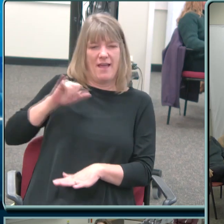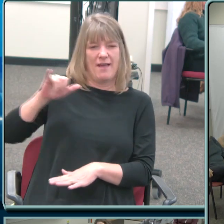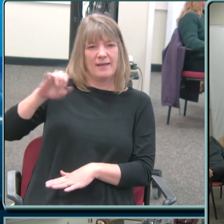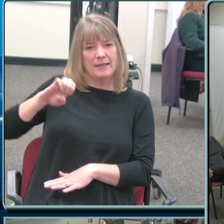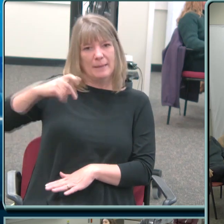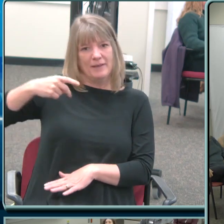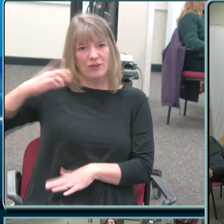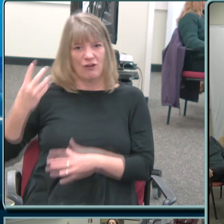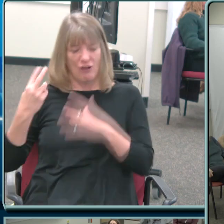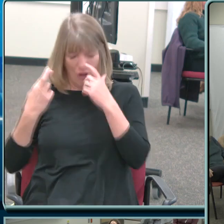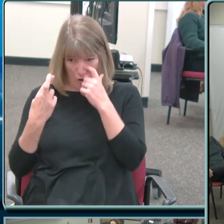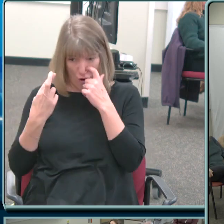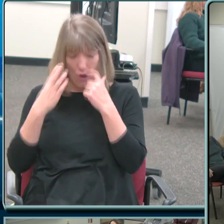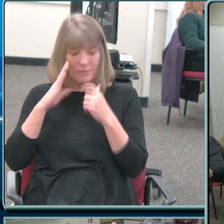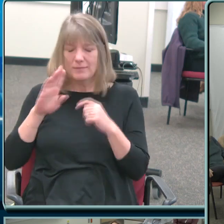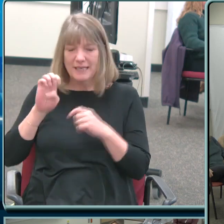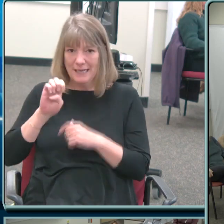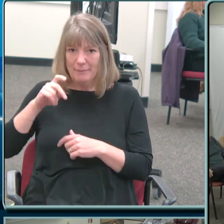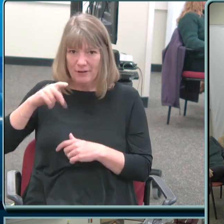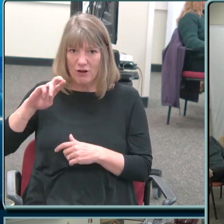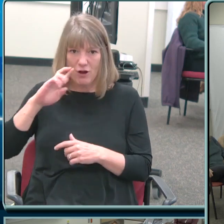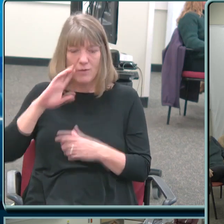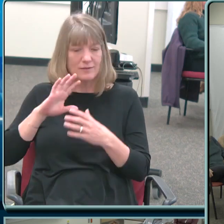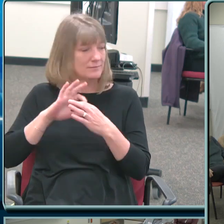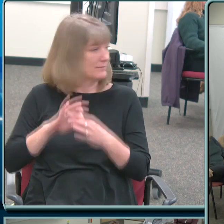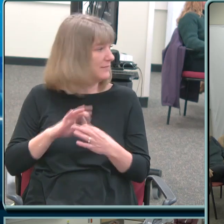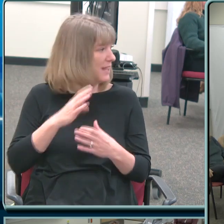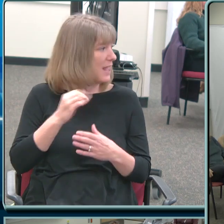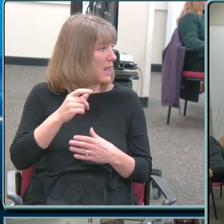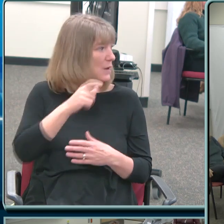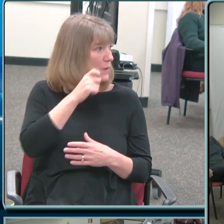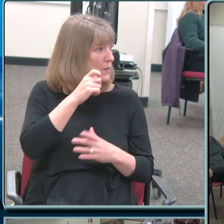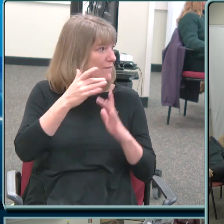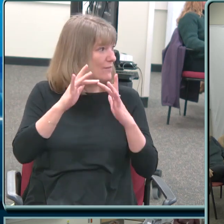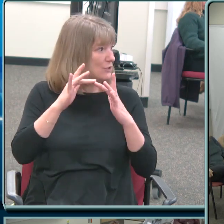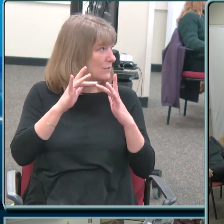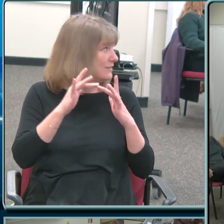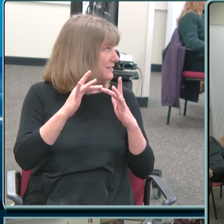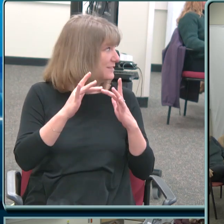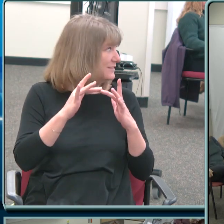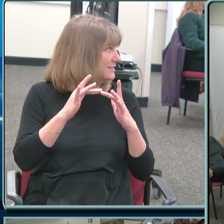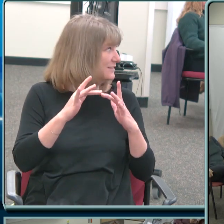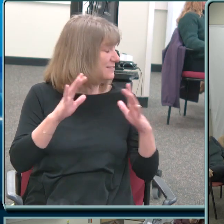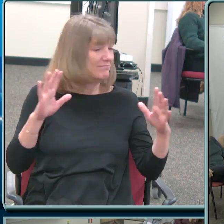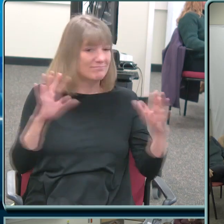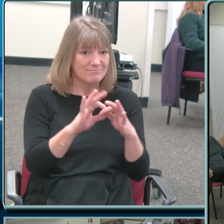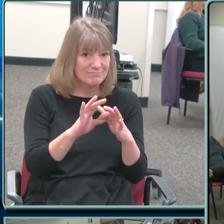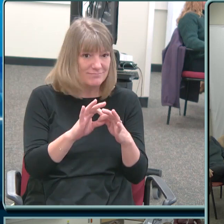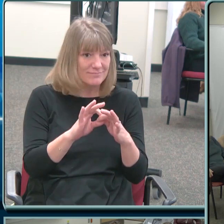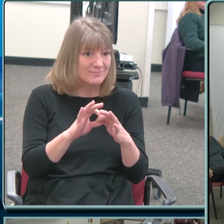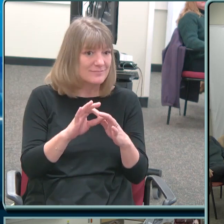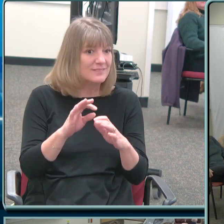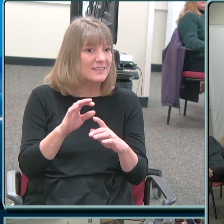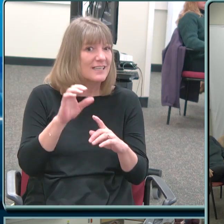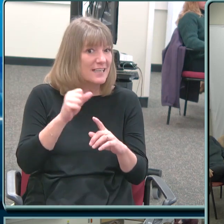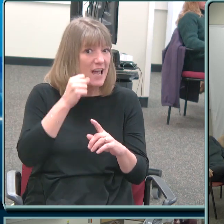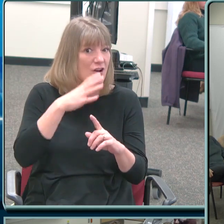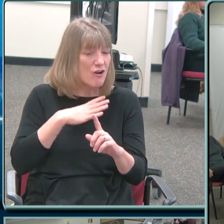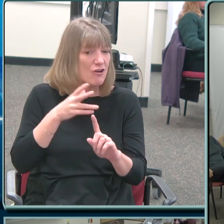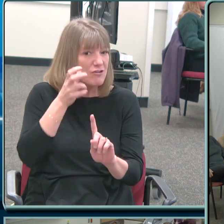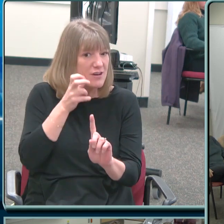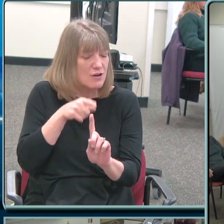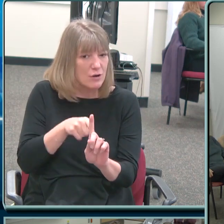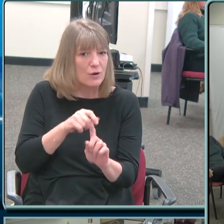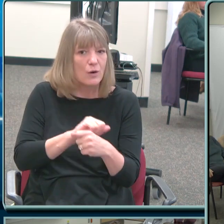us achieve. And we have joining us virtually, so I understand will be able to hear her, is